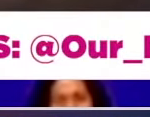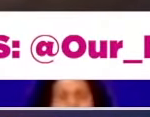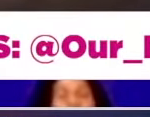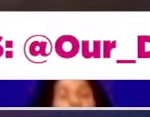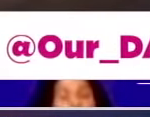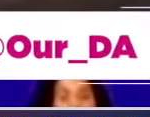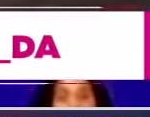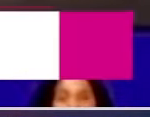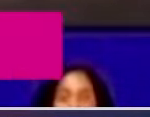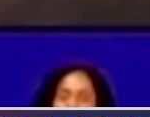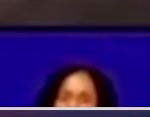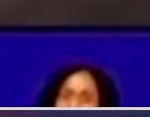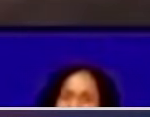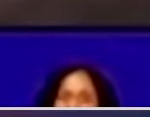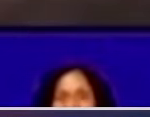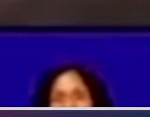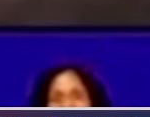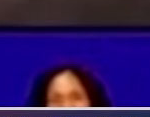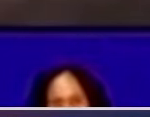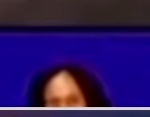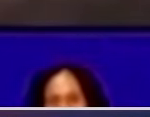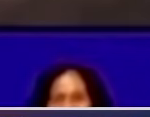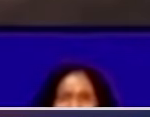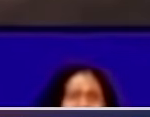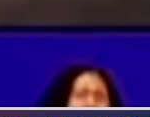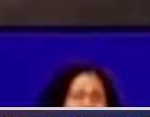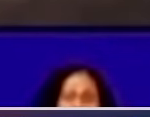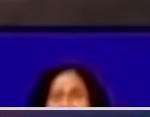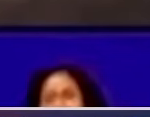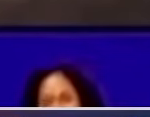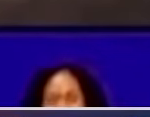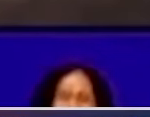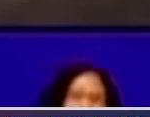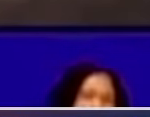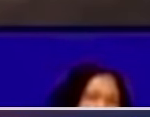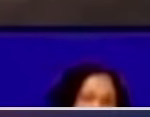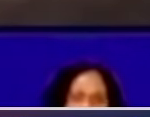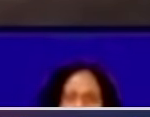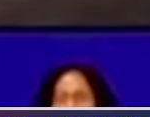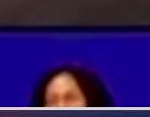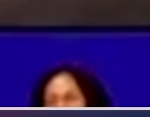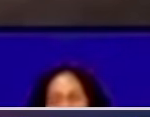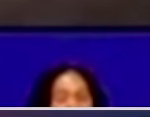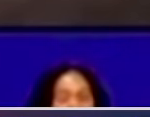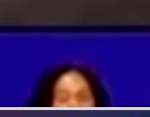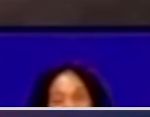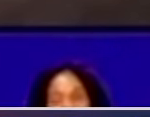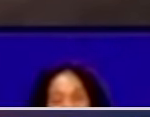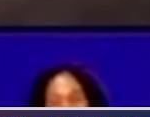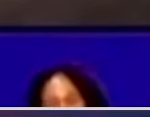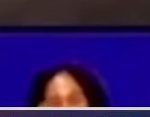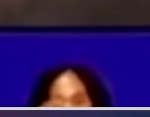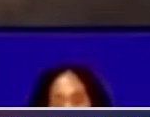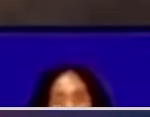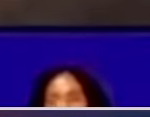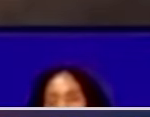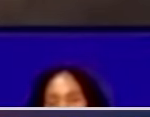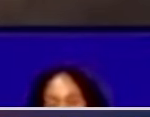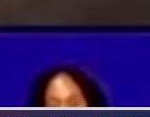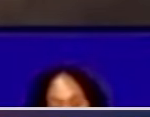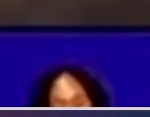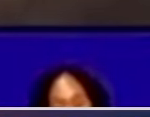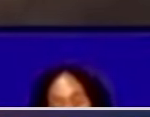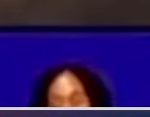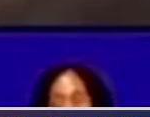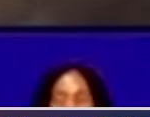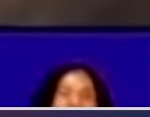where no one is too corrupt, too lazy, or too useless to land one of these plush jobs.